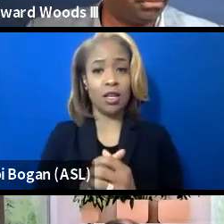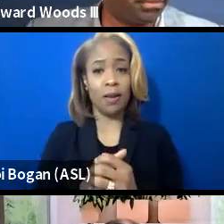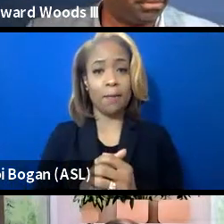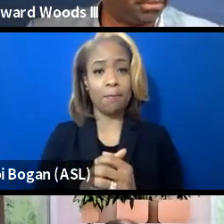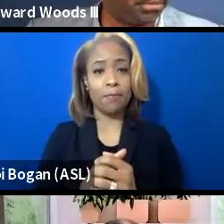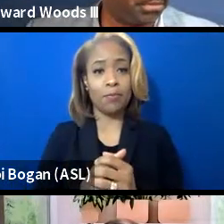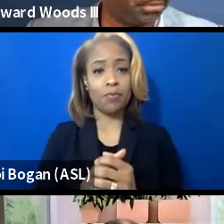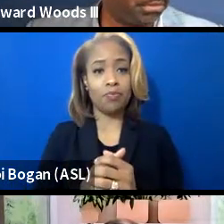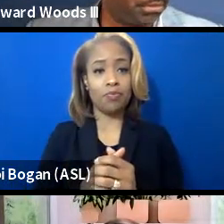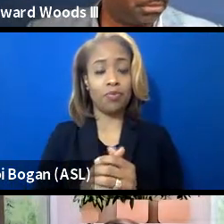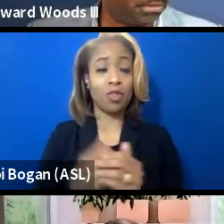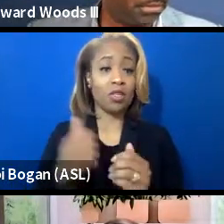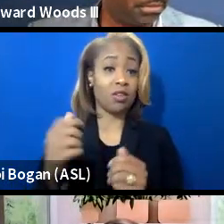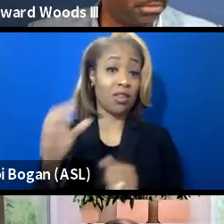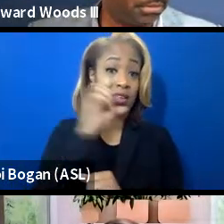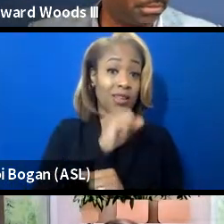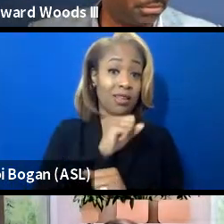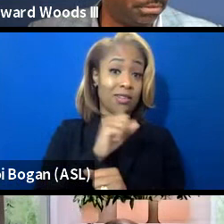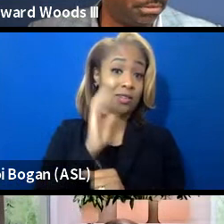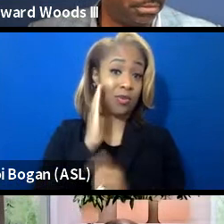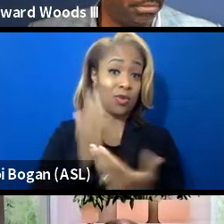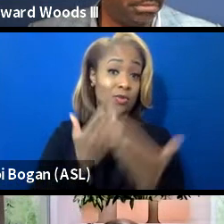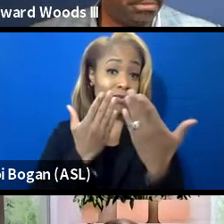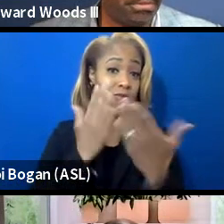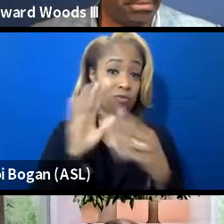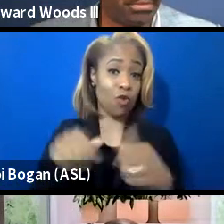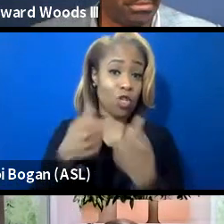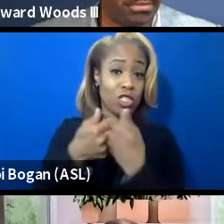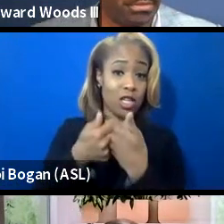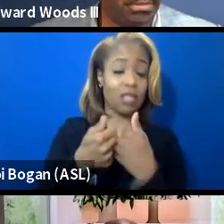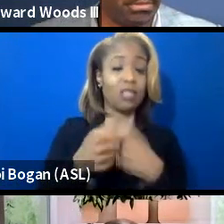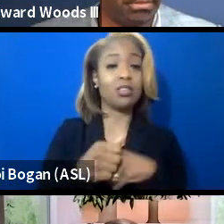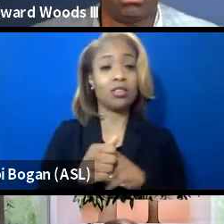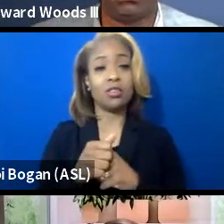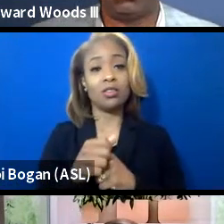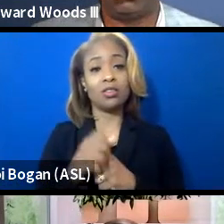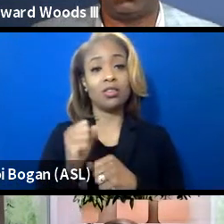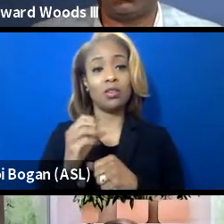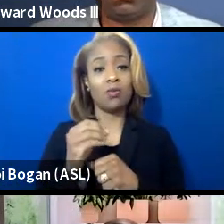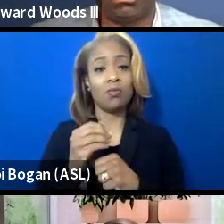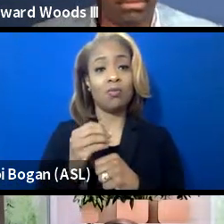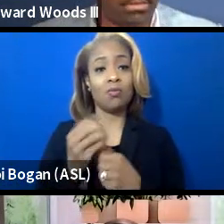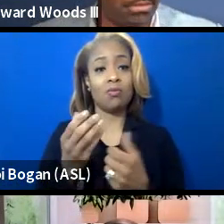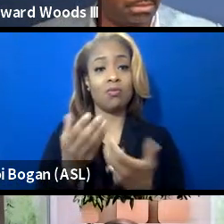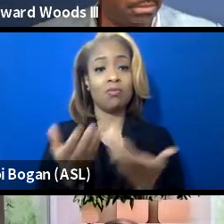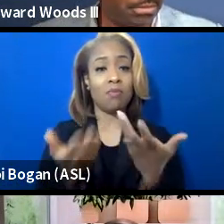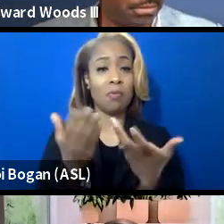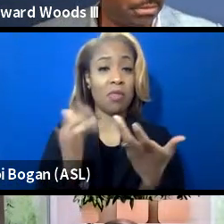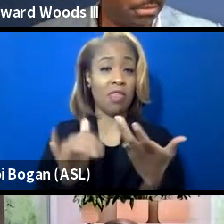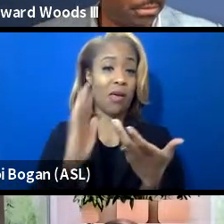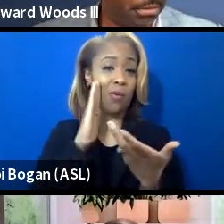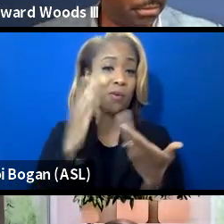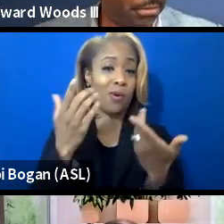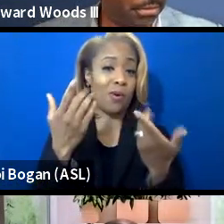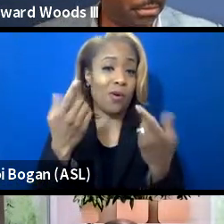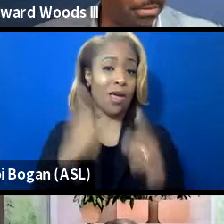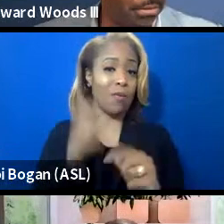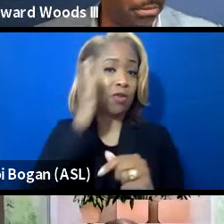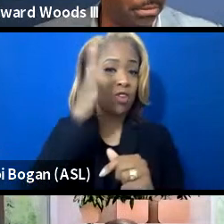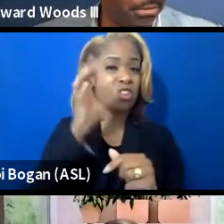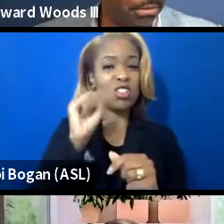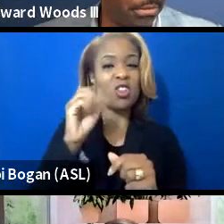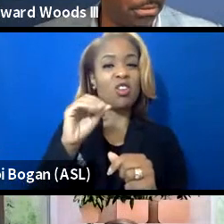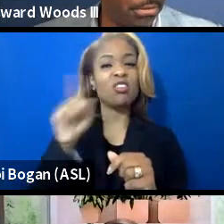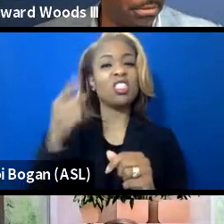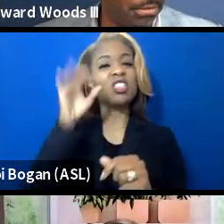And I would guess they're going to bring that up for a challenge somehow. That may be in the cards as well. So just thought I'd bring those things